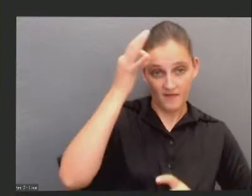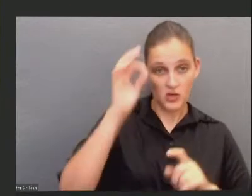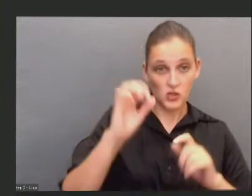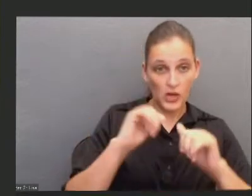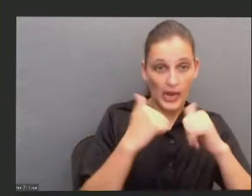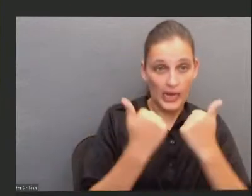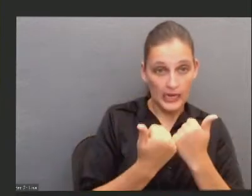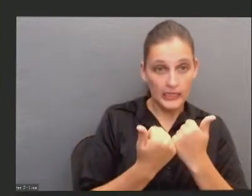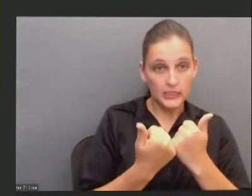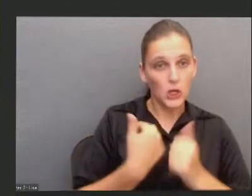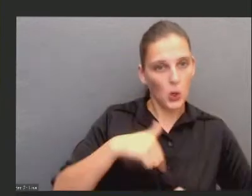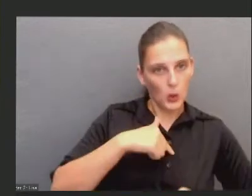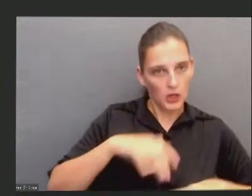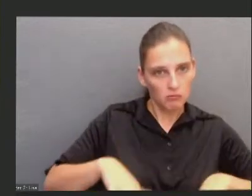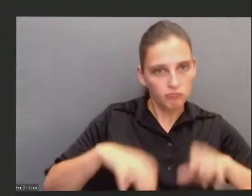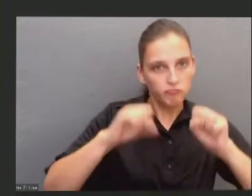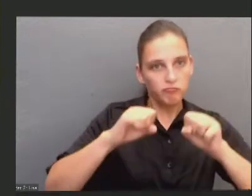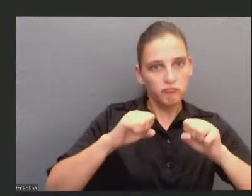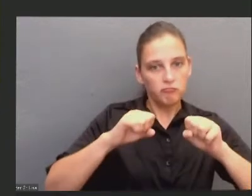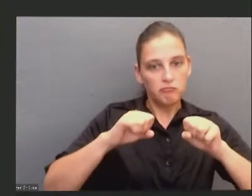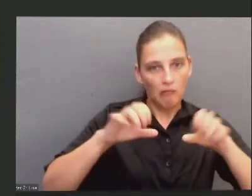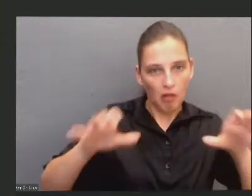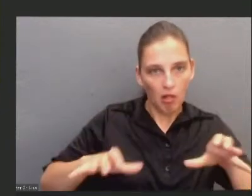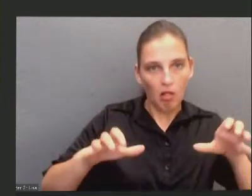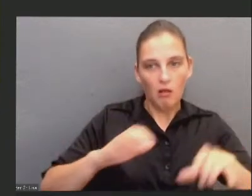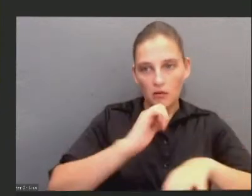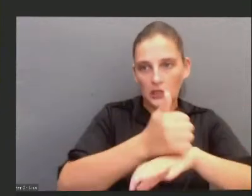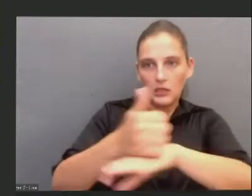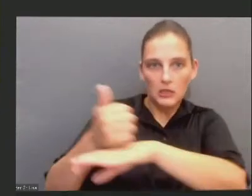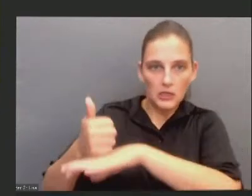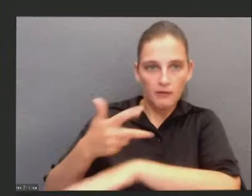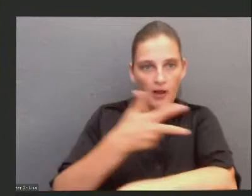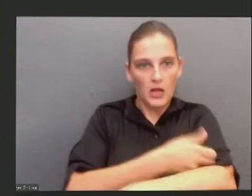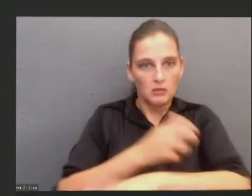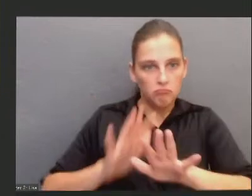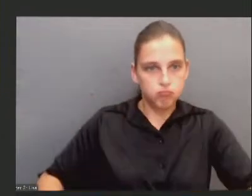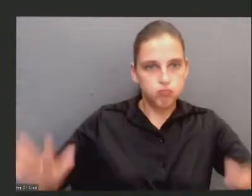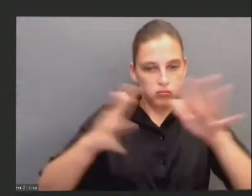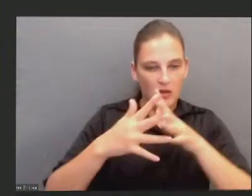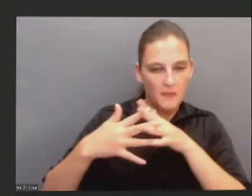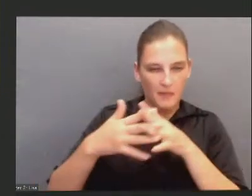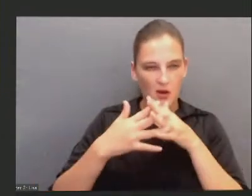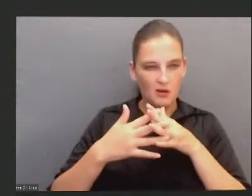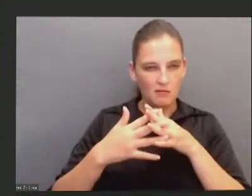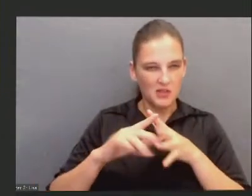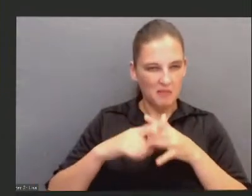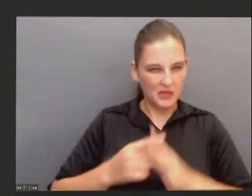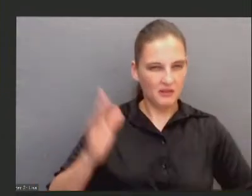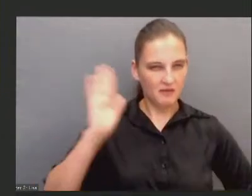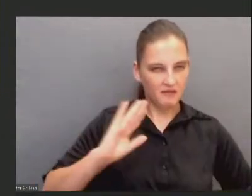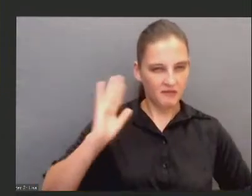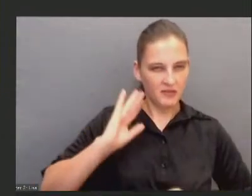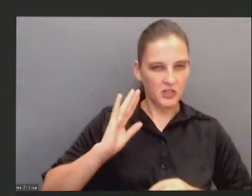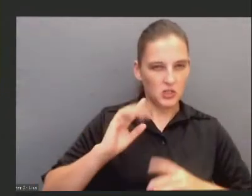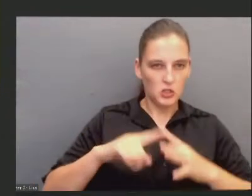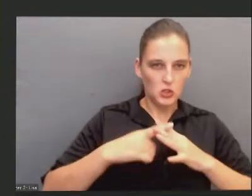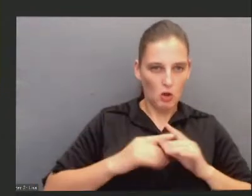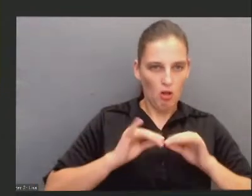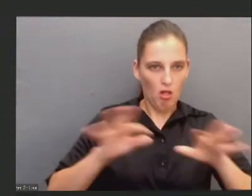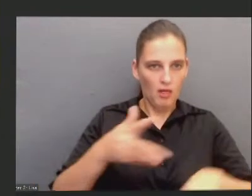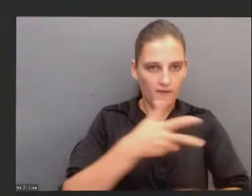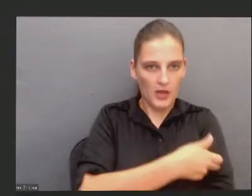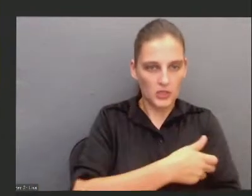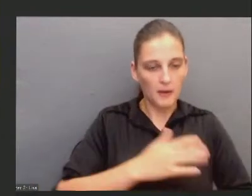country, in the early part of vaccine rollout, we were